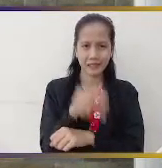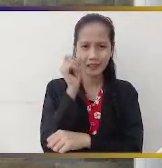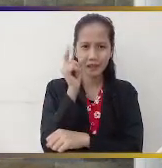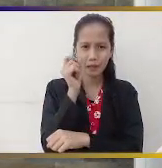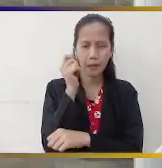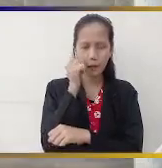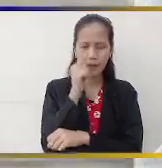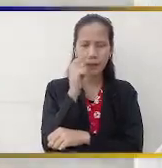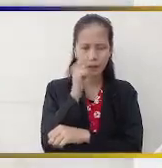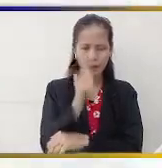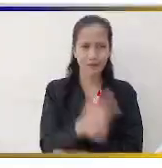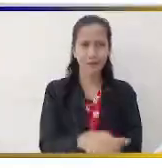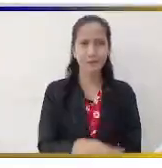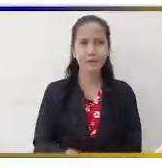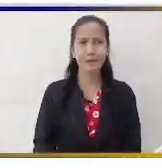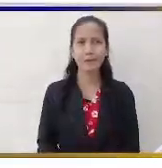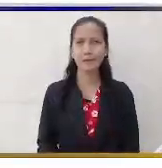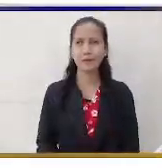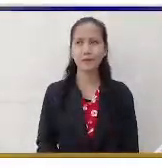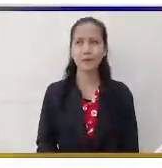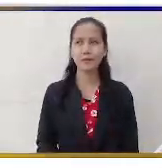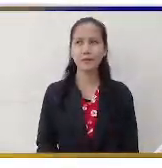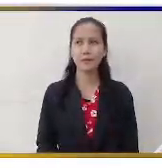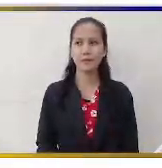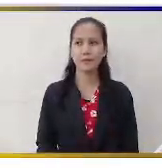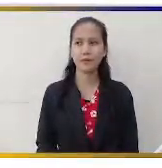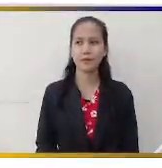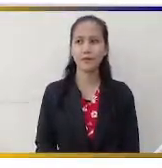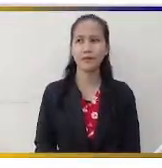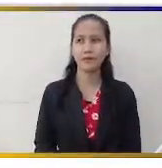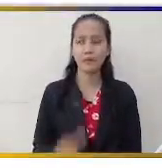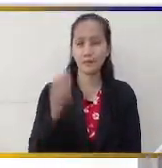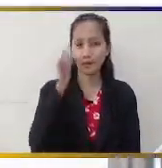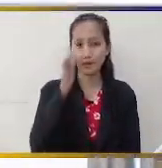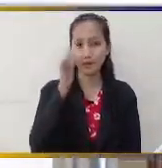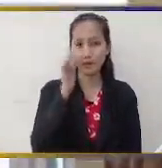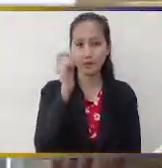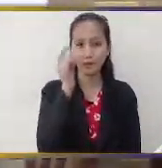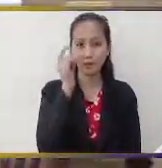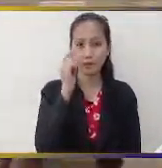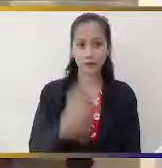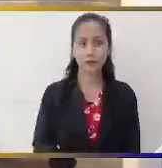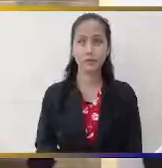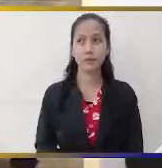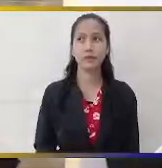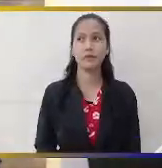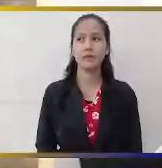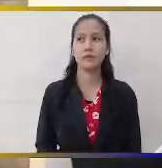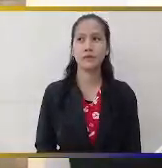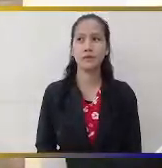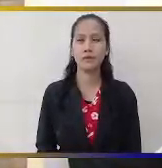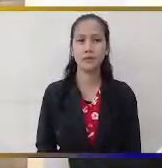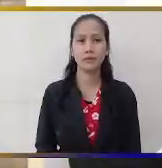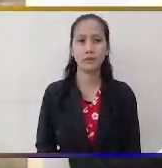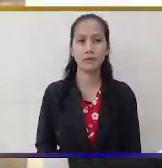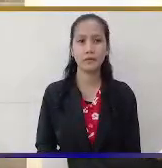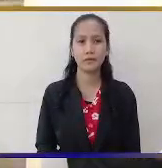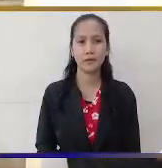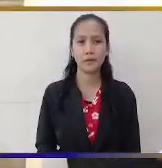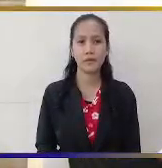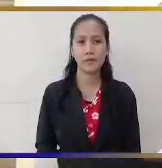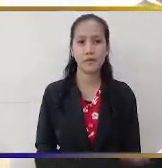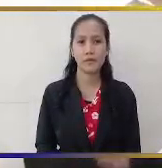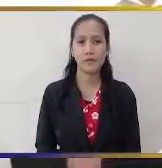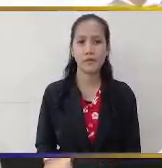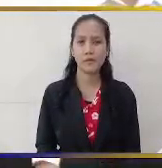Always. Always. Always. Pastor Miller taught me this. Why don't you let me teach you this? I mean, your pastor's teaching